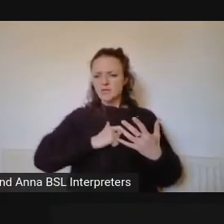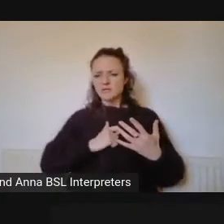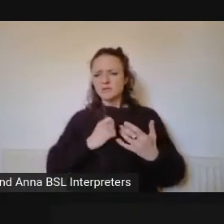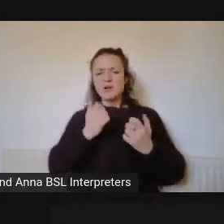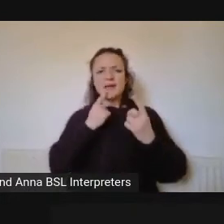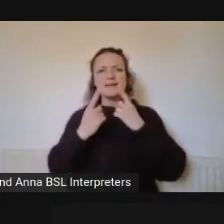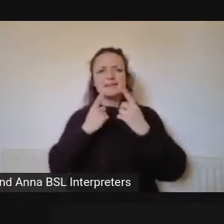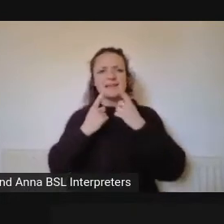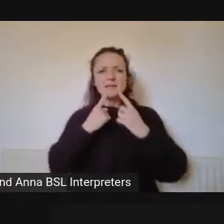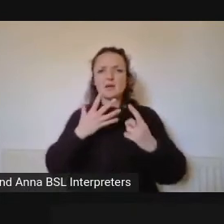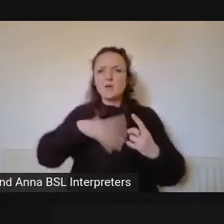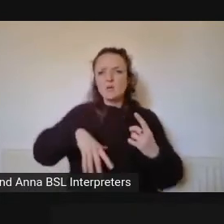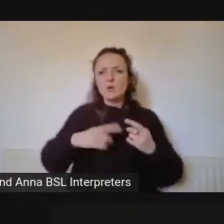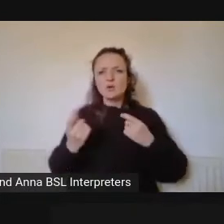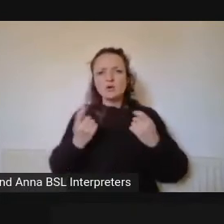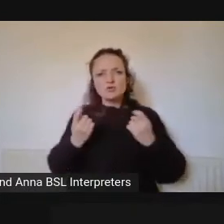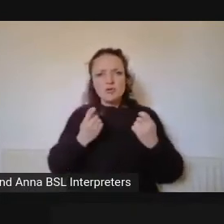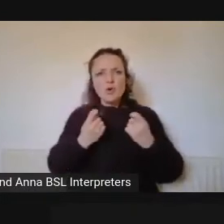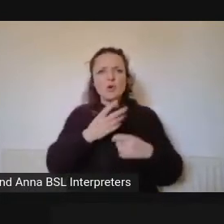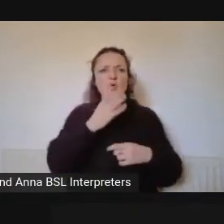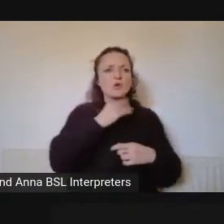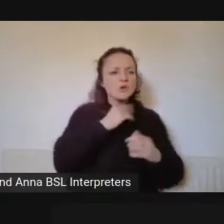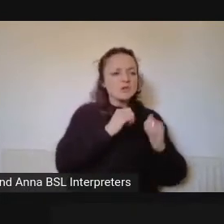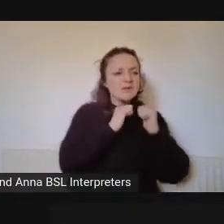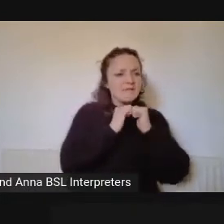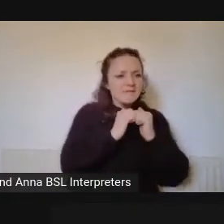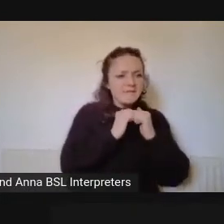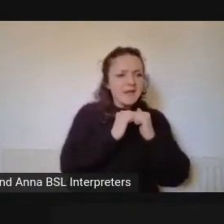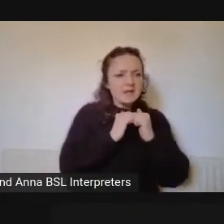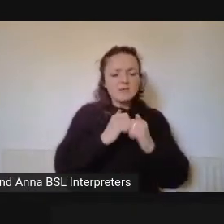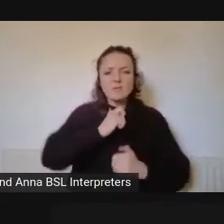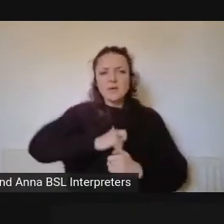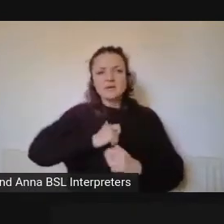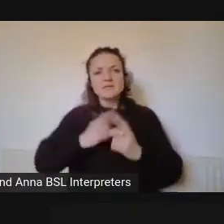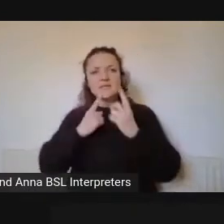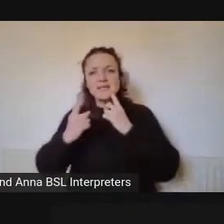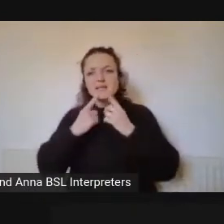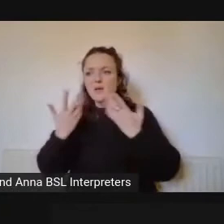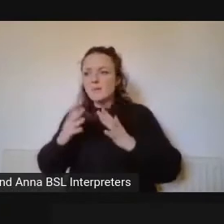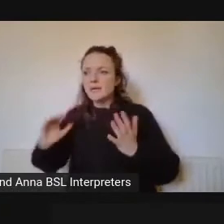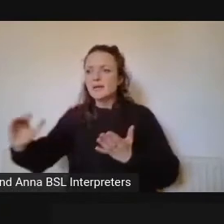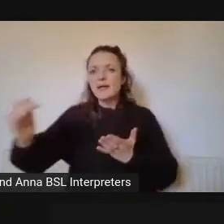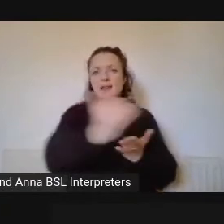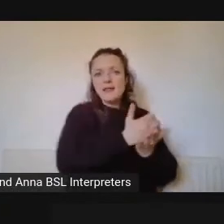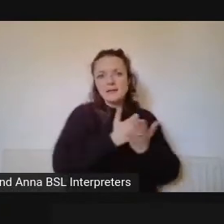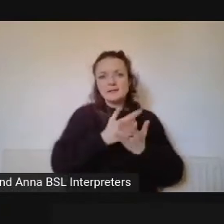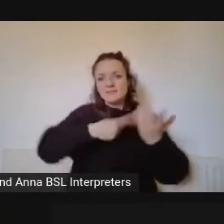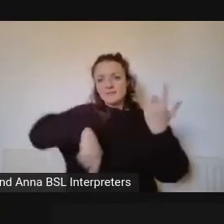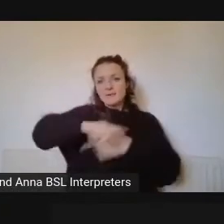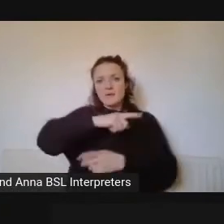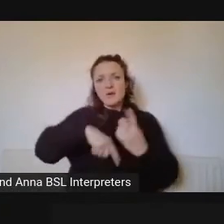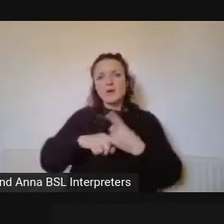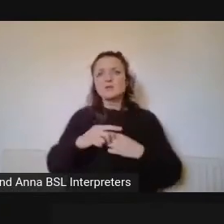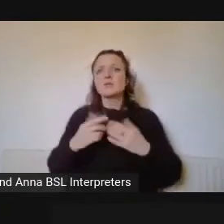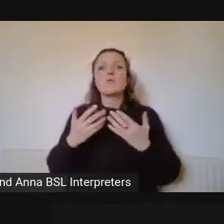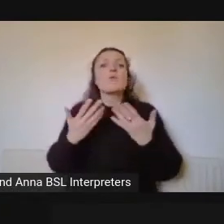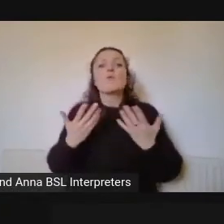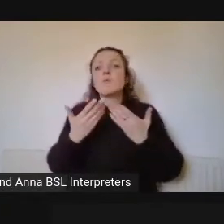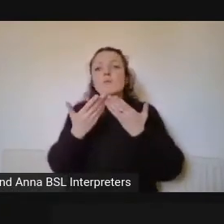level, or the use and value of data that is collected on our behalf, or that is in the public realm, or is